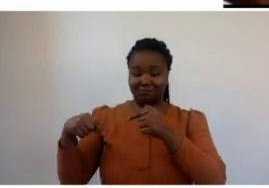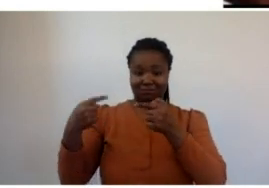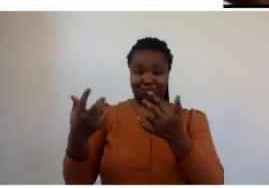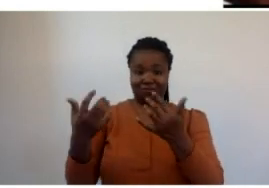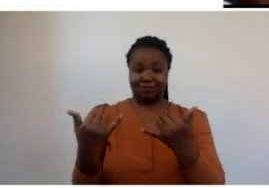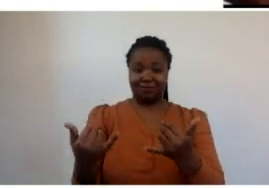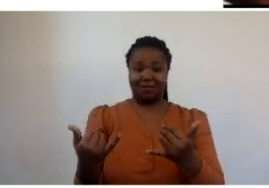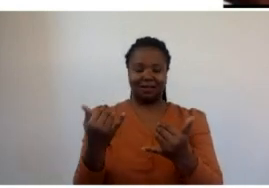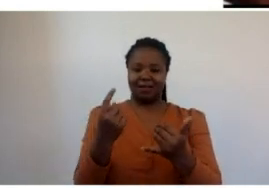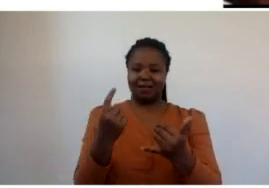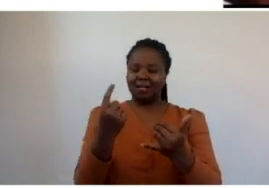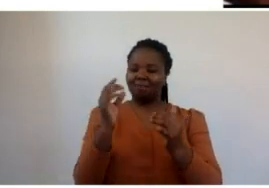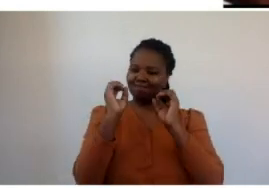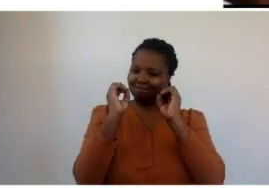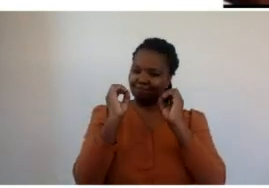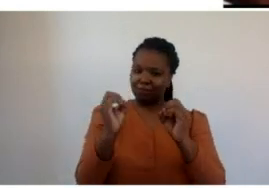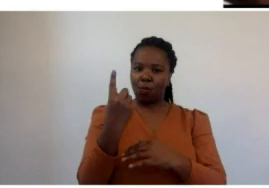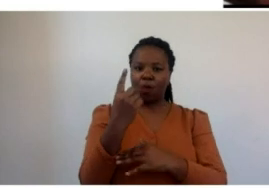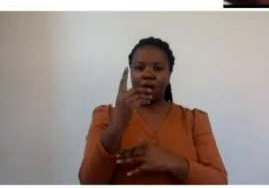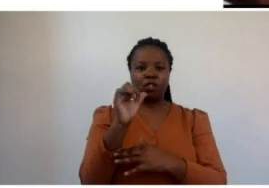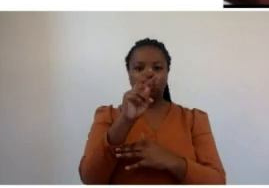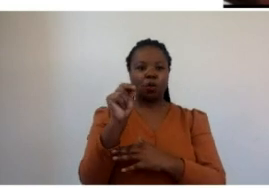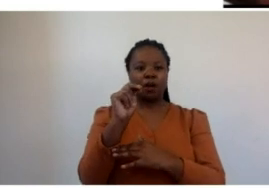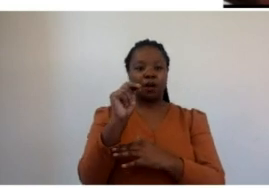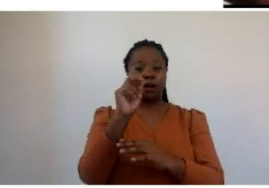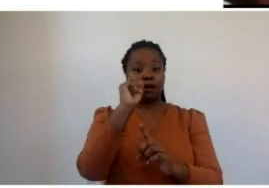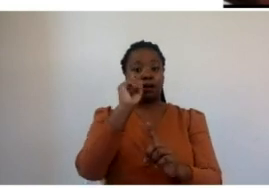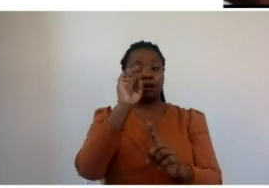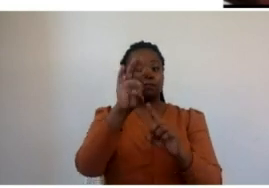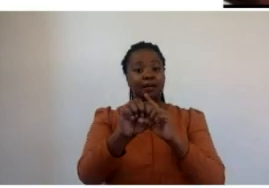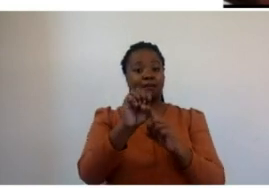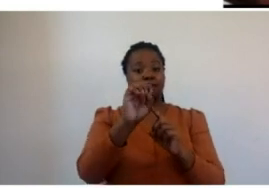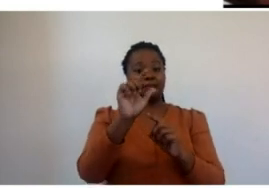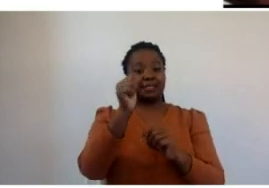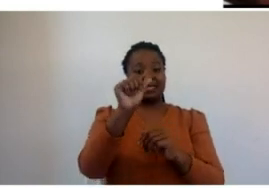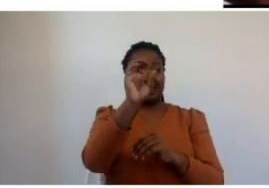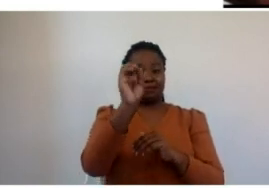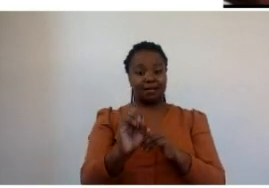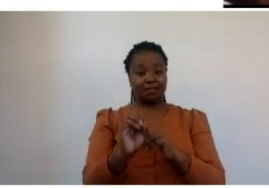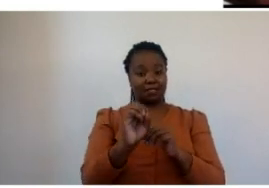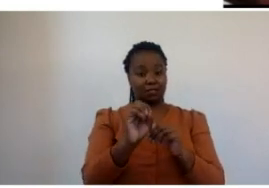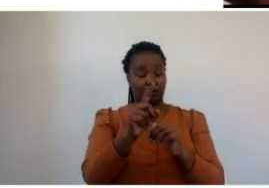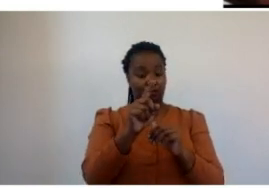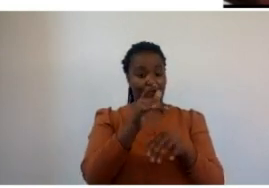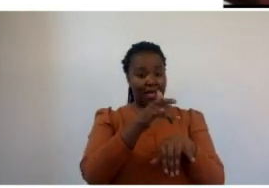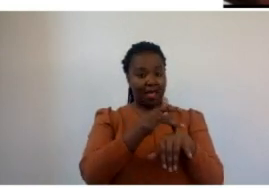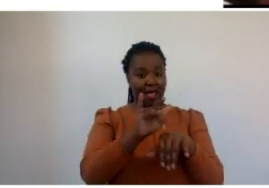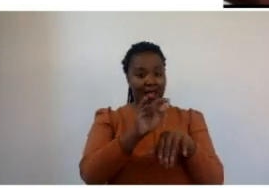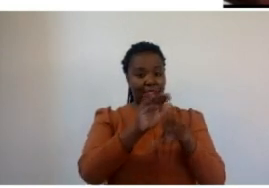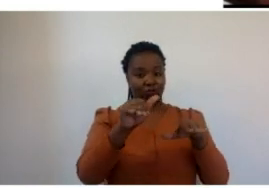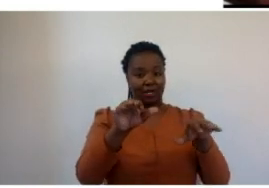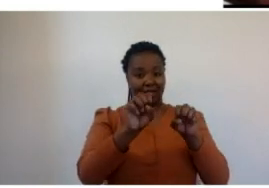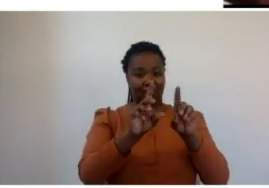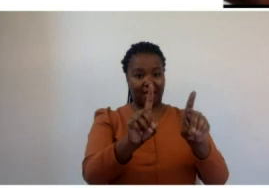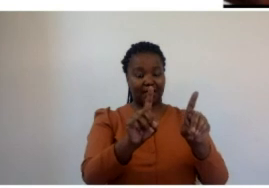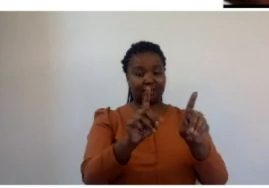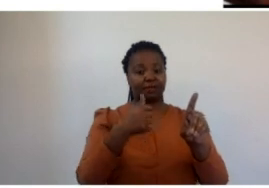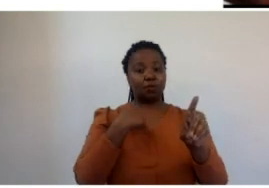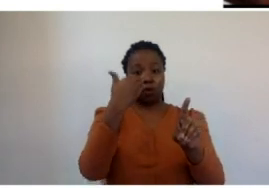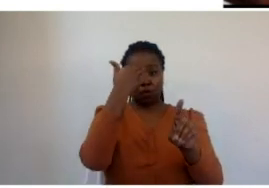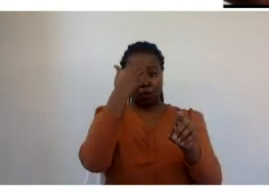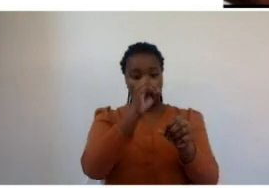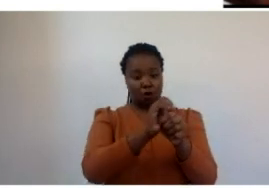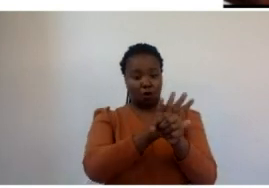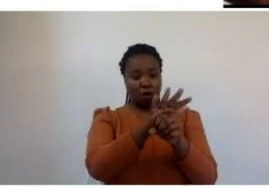10% target of education aid to early child education. We know that the COVID-19 pandemic is likely going to